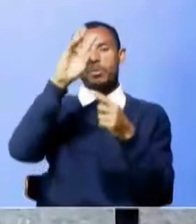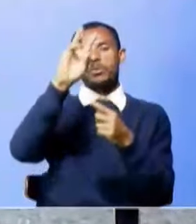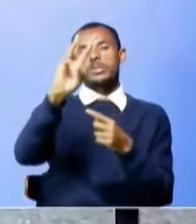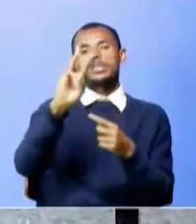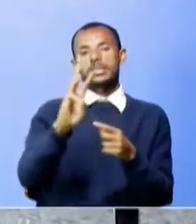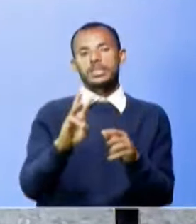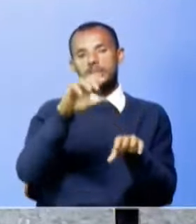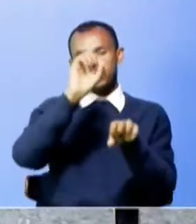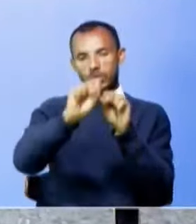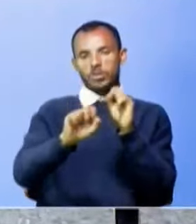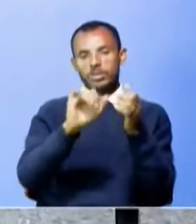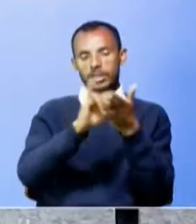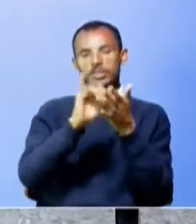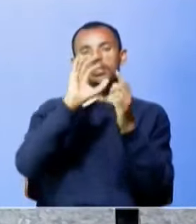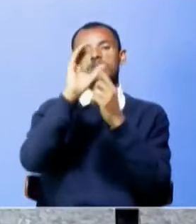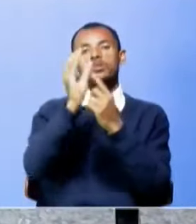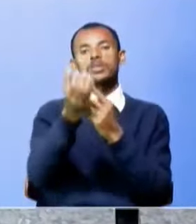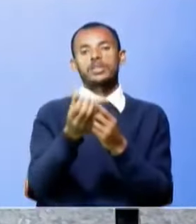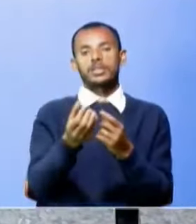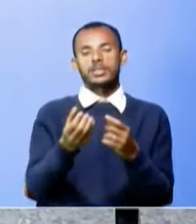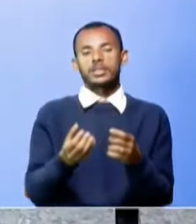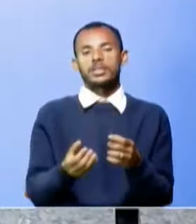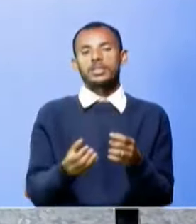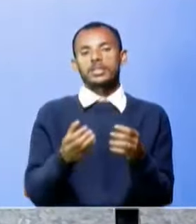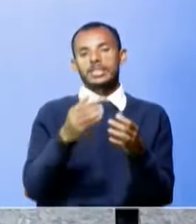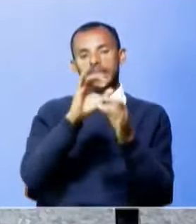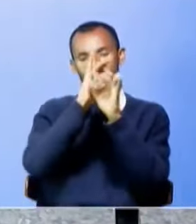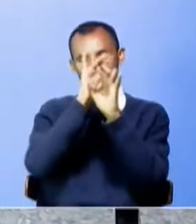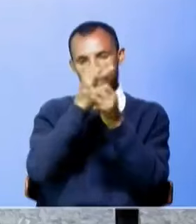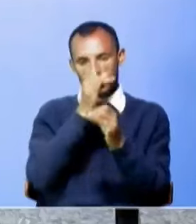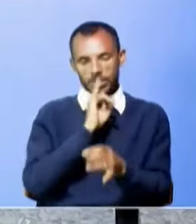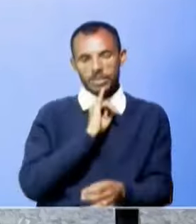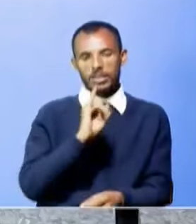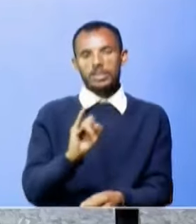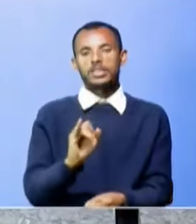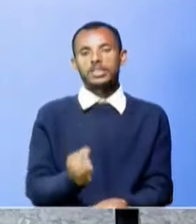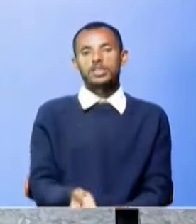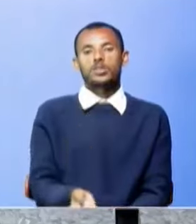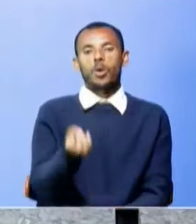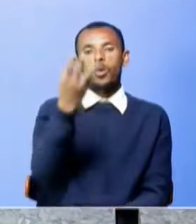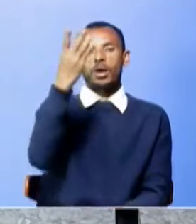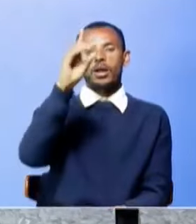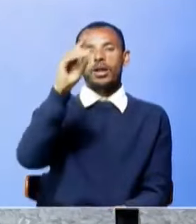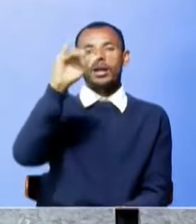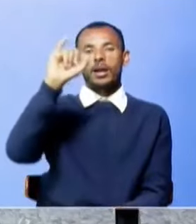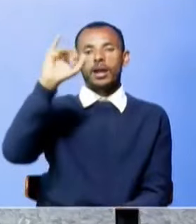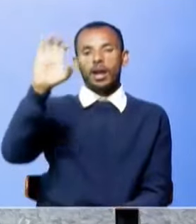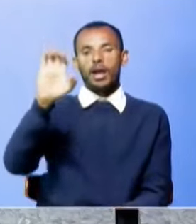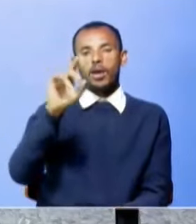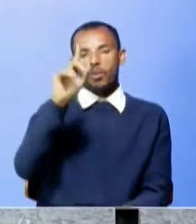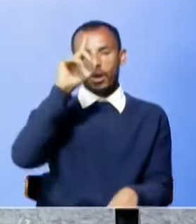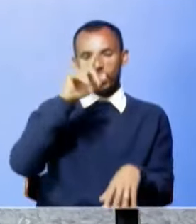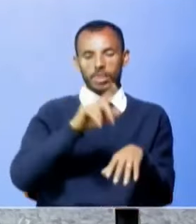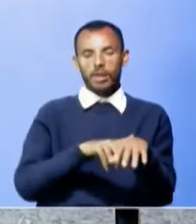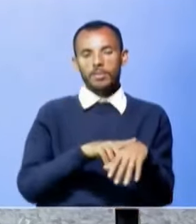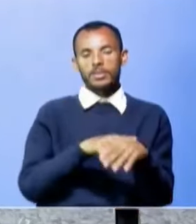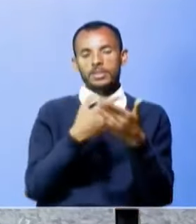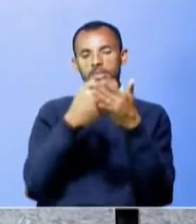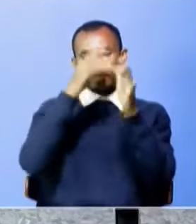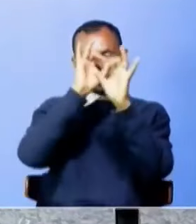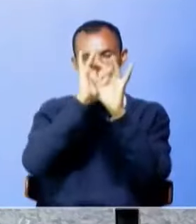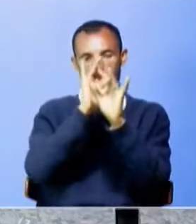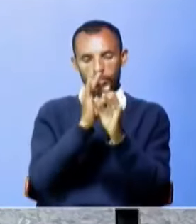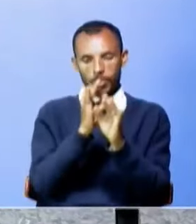So that is the situation. So the experiment is throwing a die once. So in this